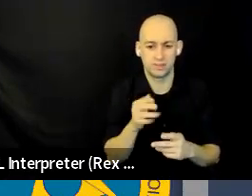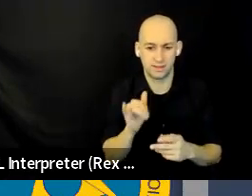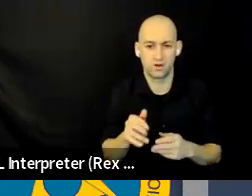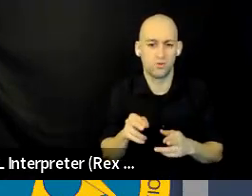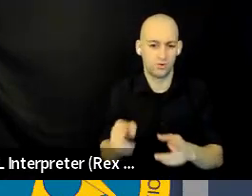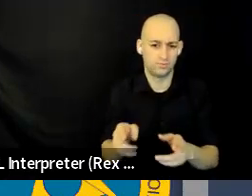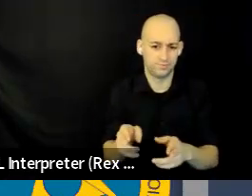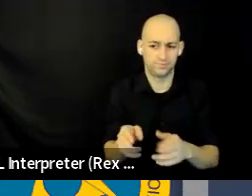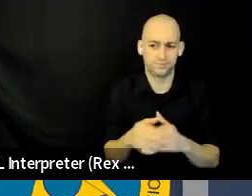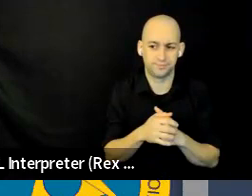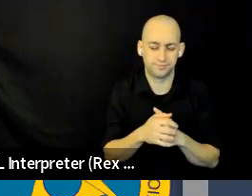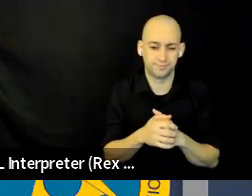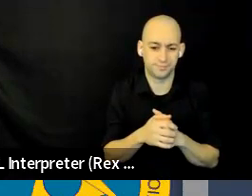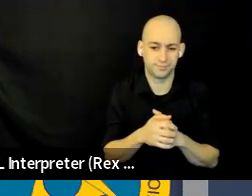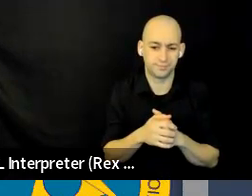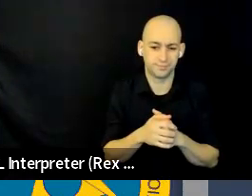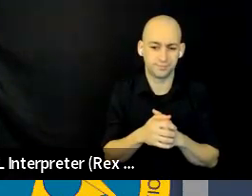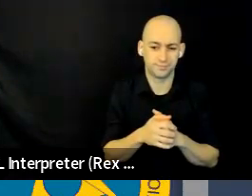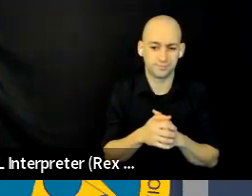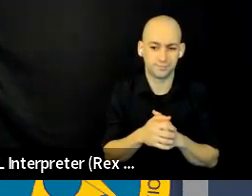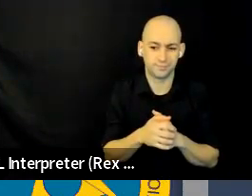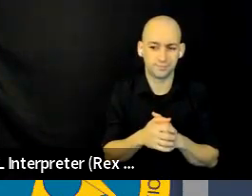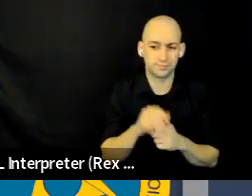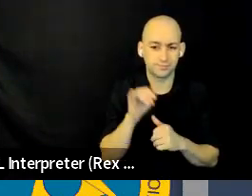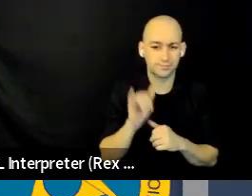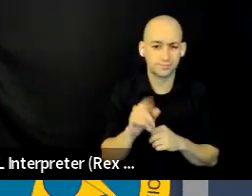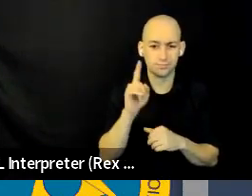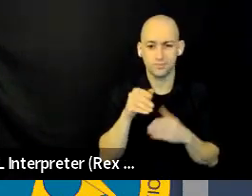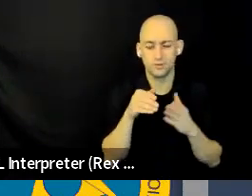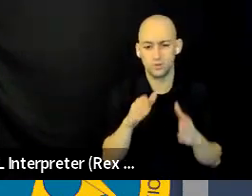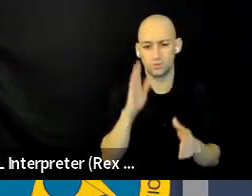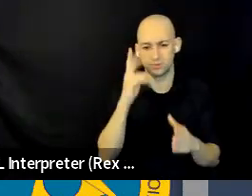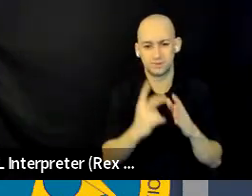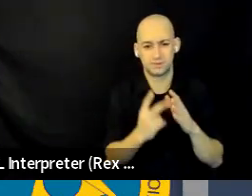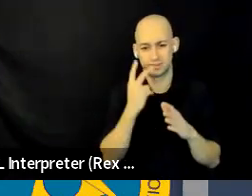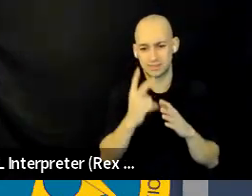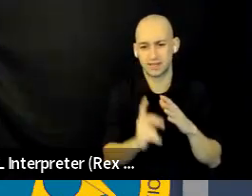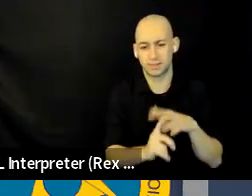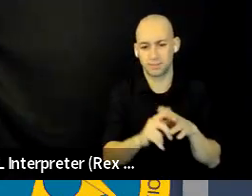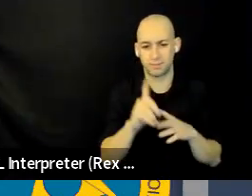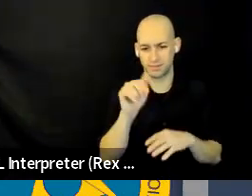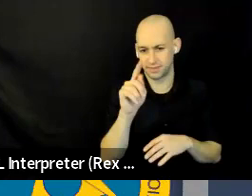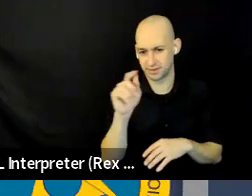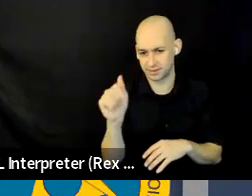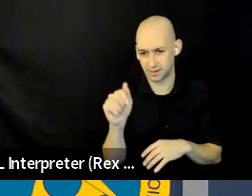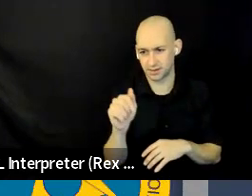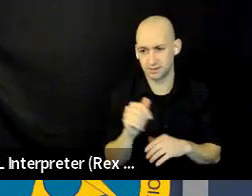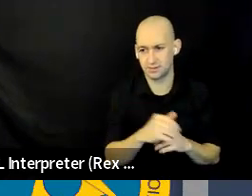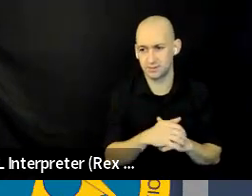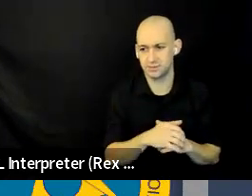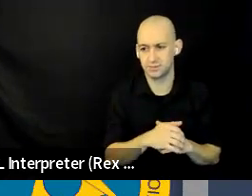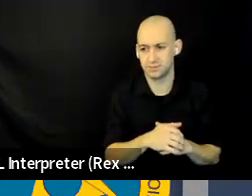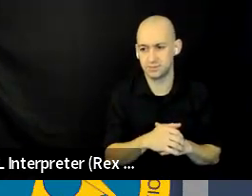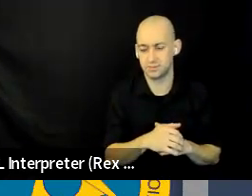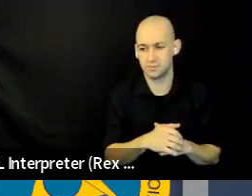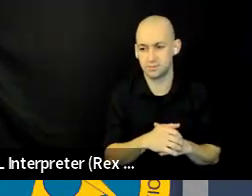bike infrastructure as well. And so that's one way that we will start to see that data. There are other ways that we do this. We have what Hassan calls big